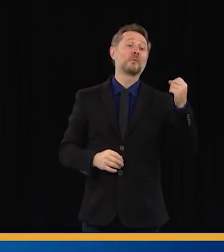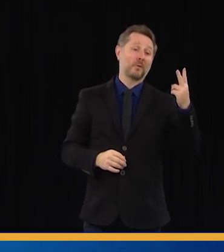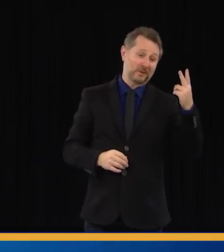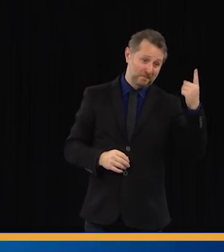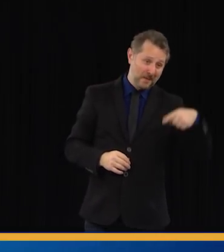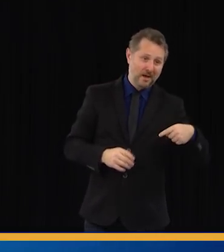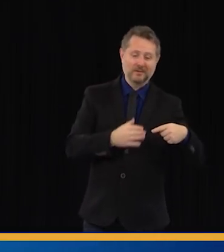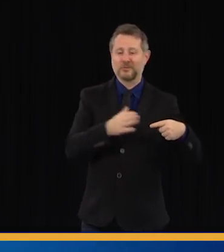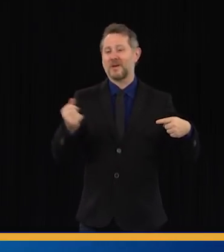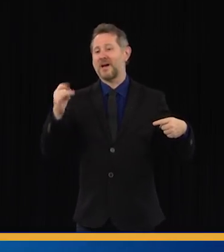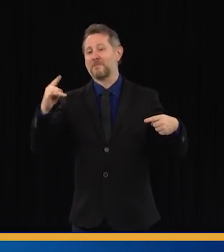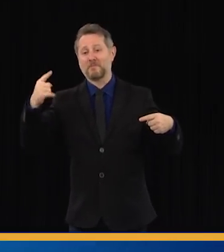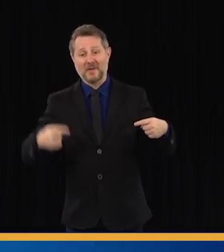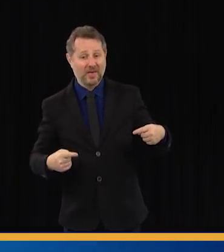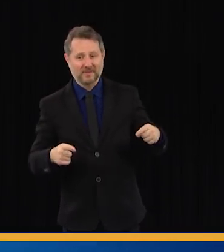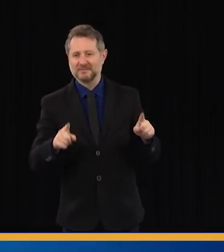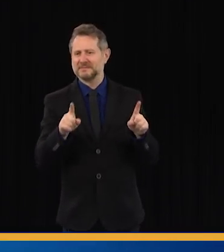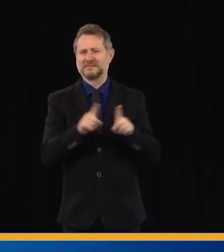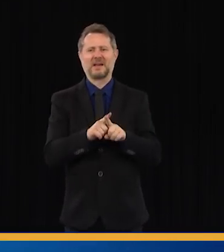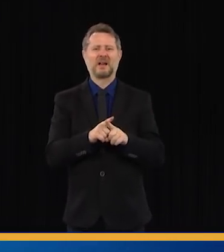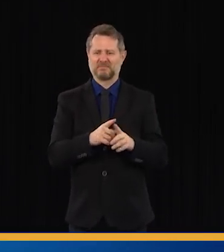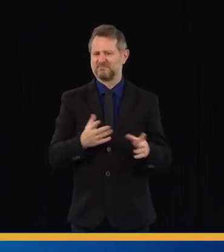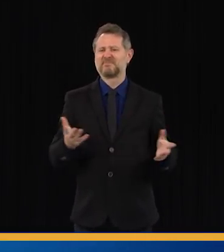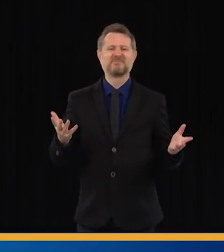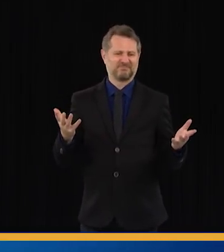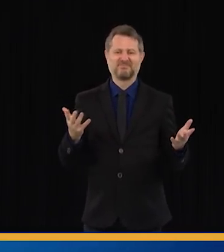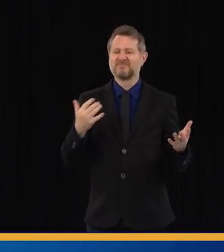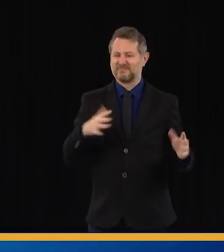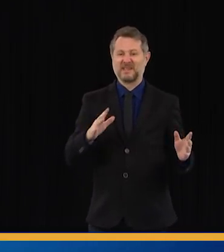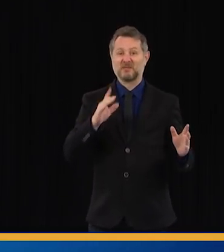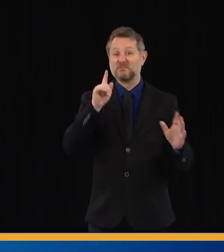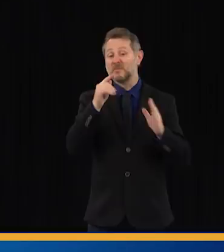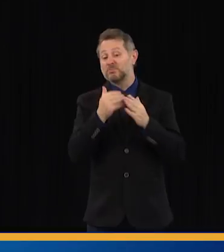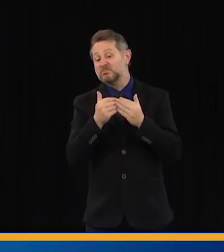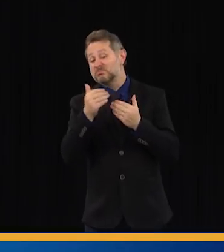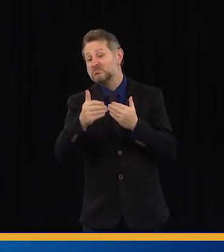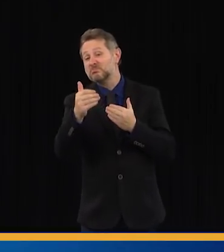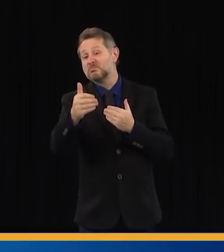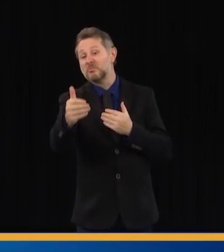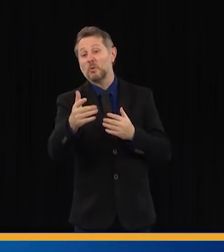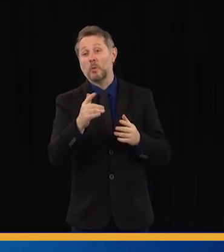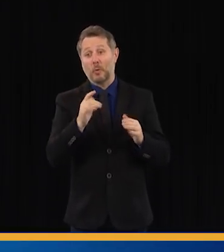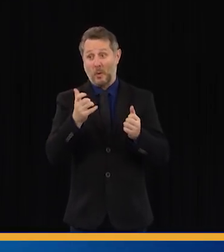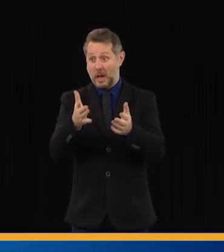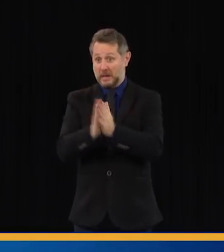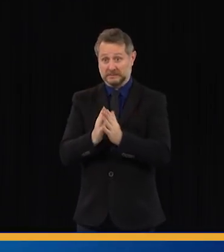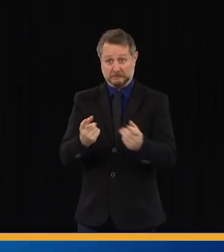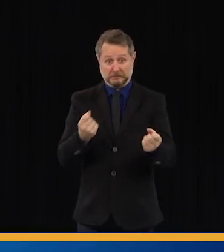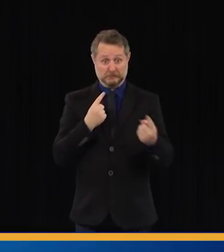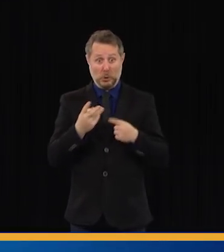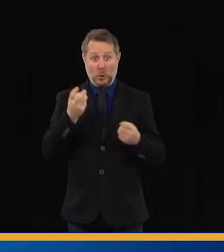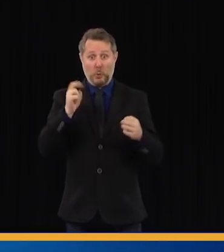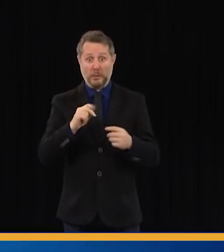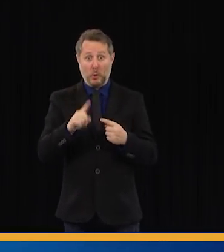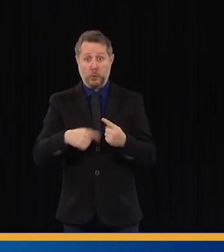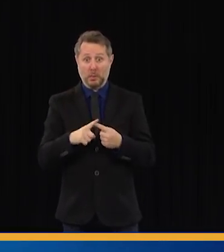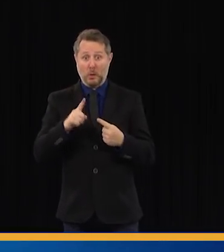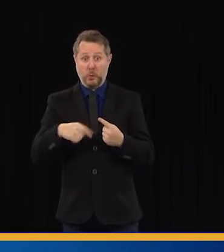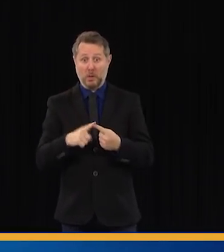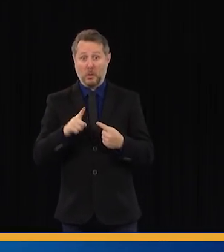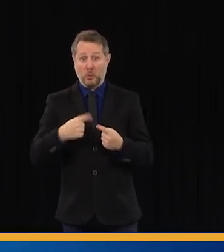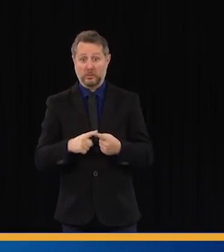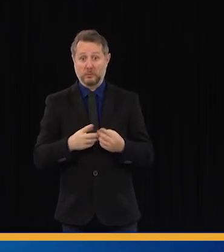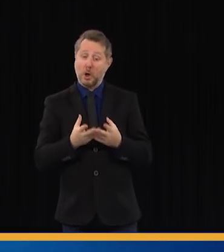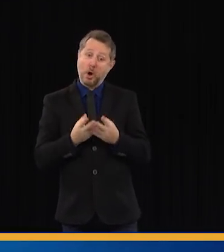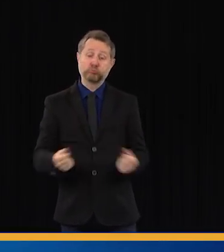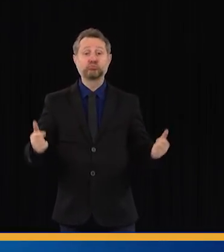months. That is the point. When you ask me, when can I do a deep breath